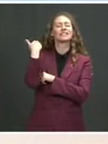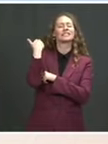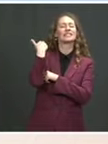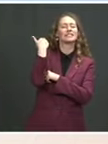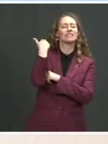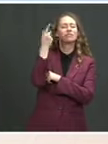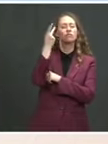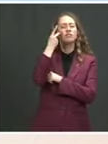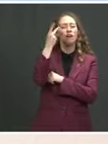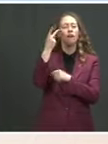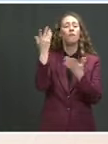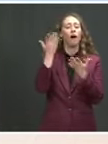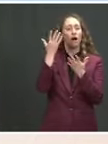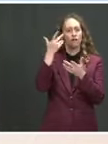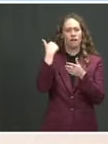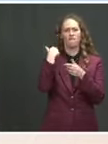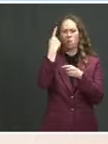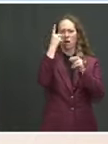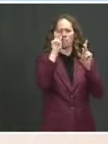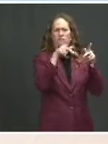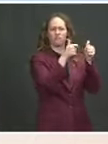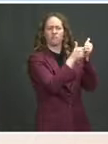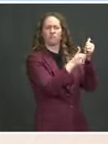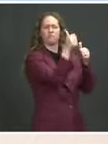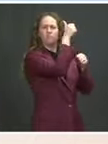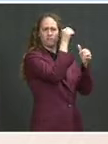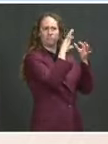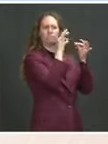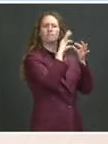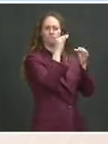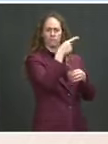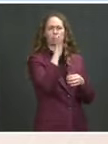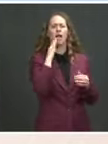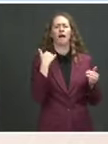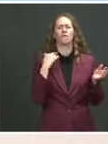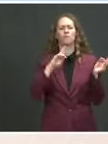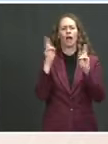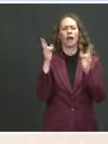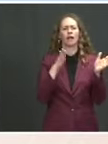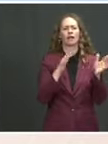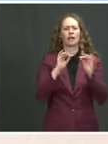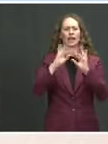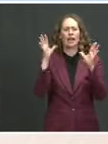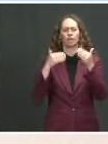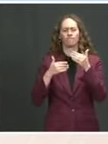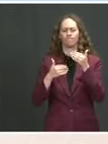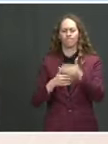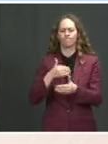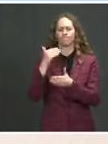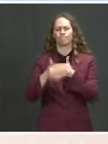the administration is taking to address ransomware. She is leading a process to identify